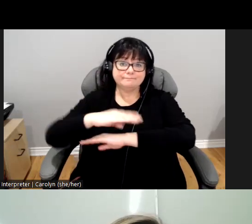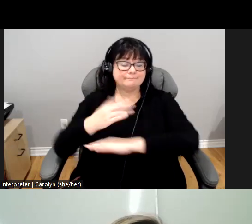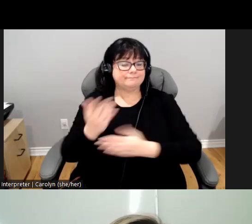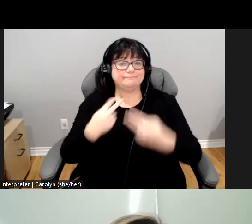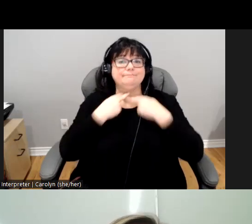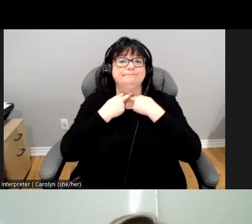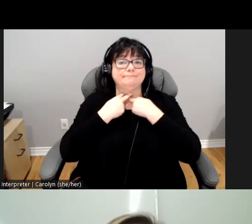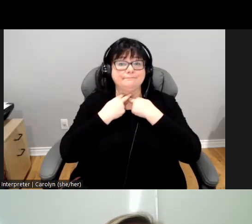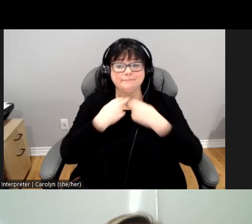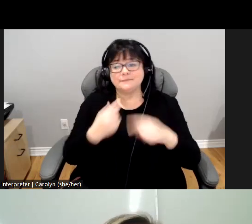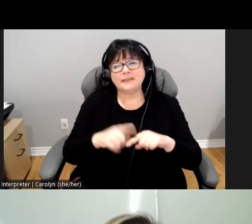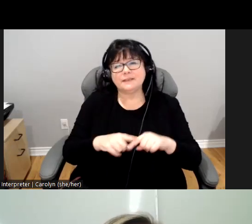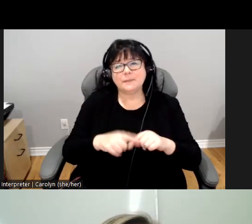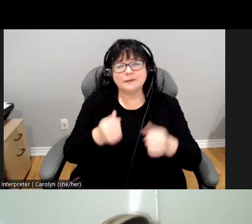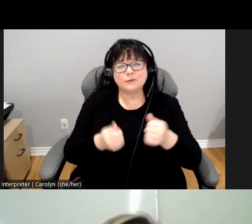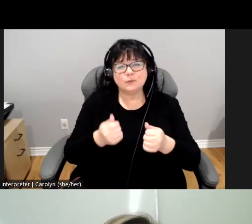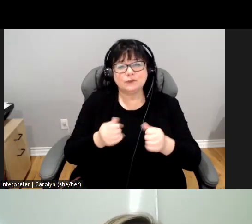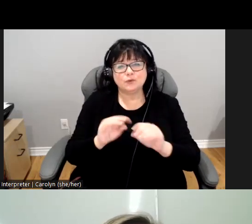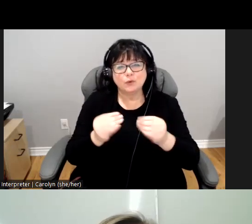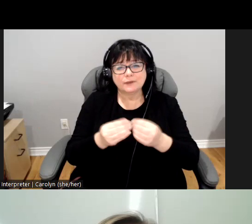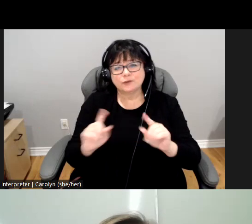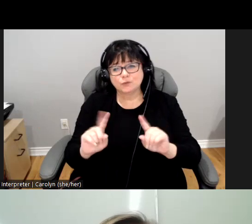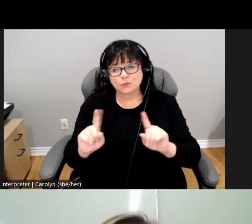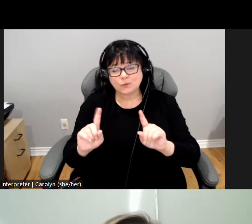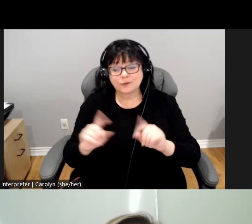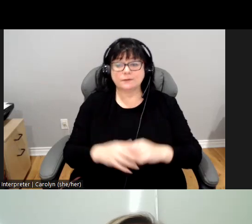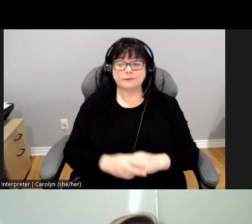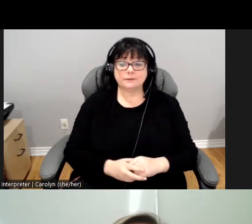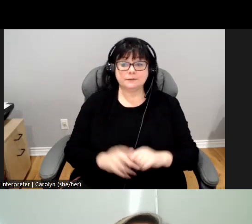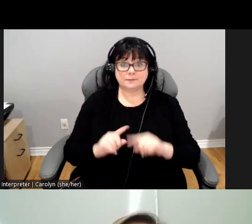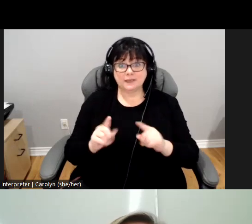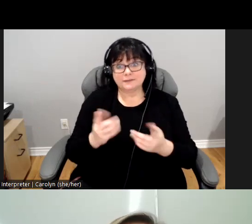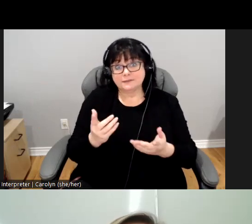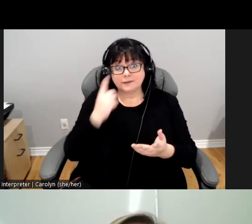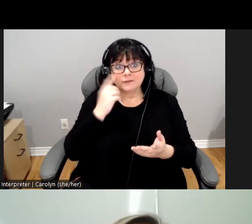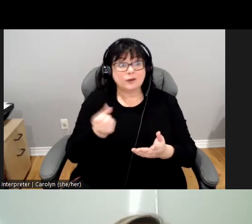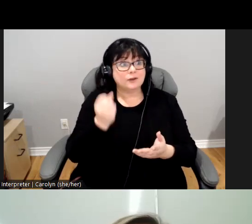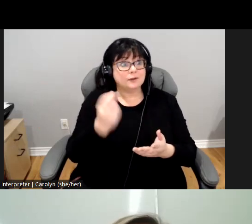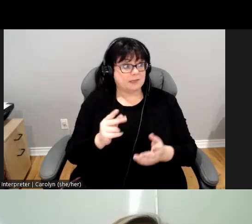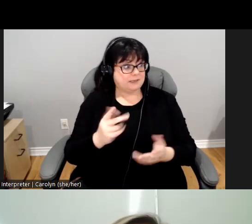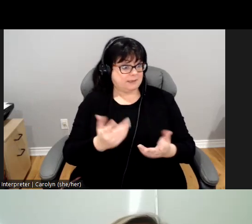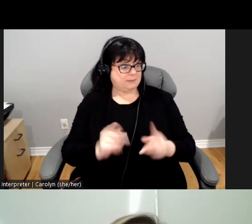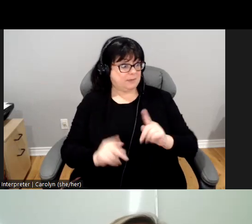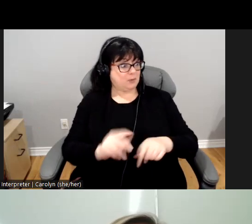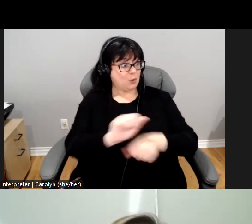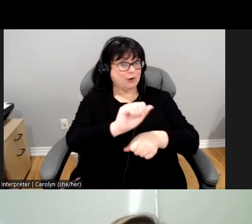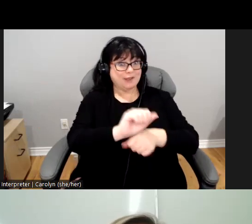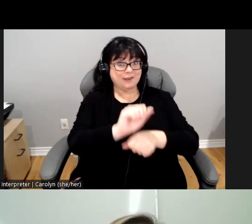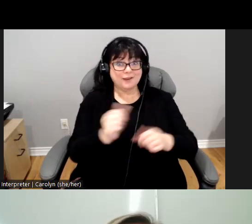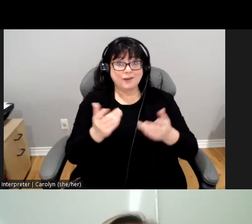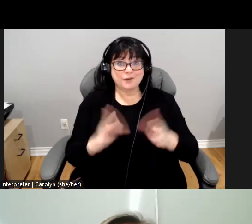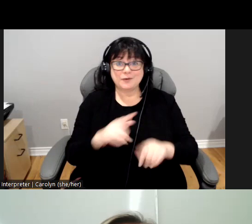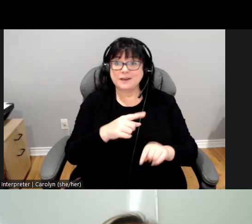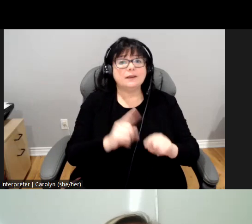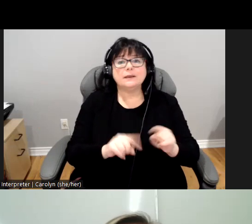size of your center. So that's a challenge for clients who might actually be working or who have come in